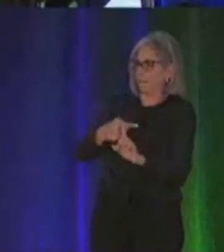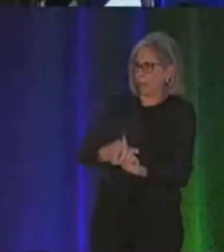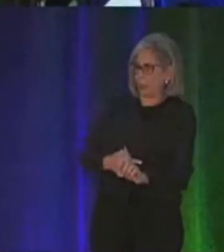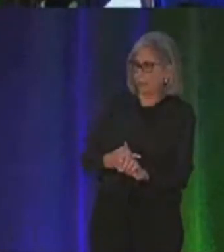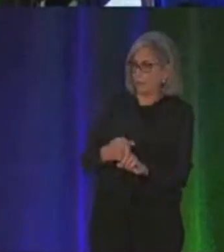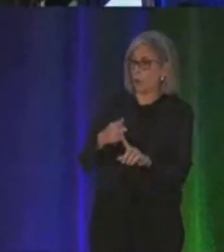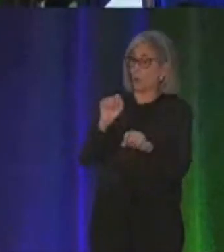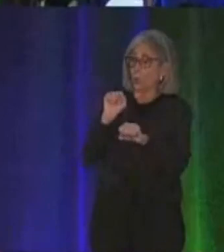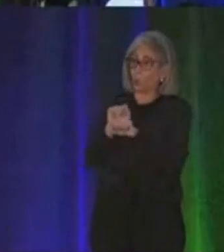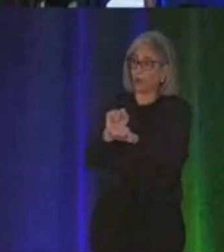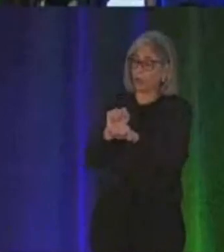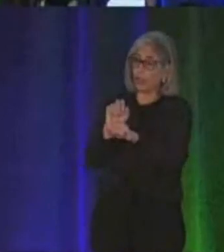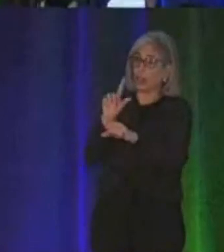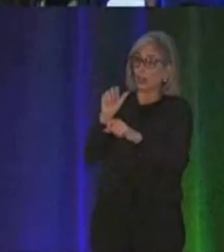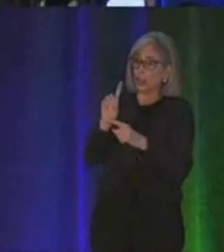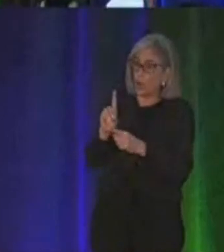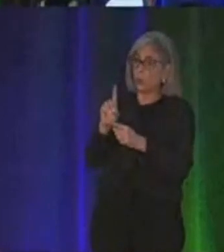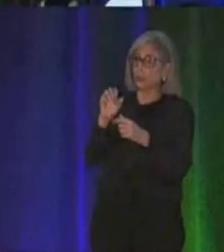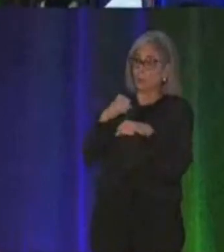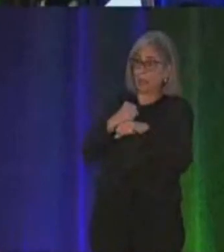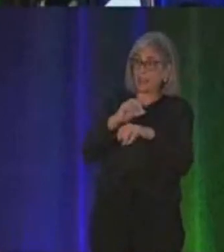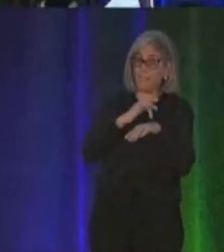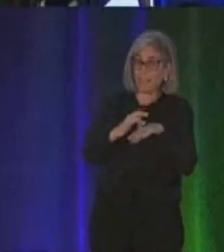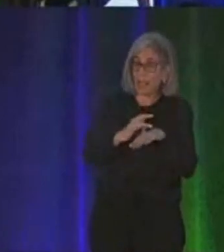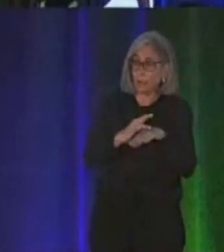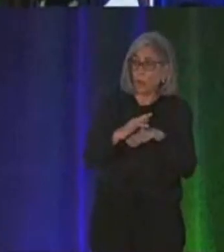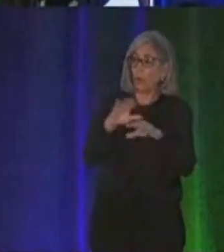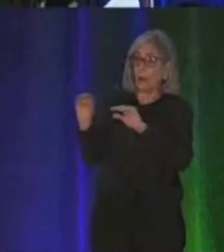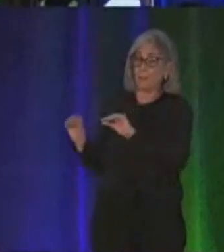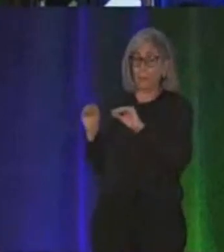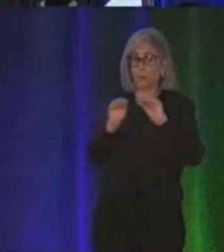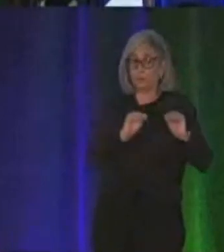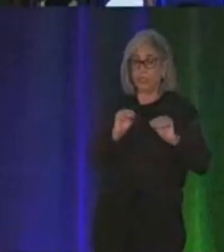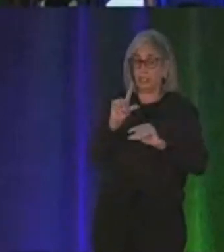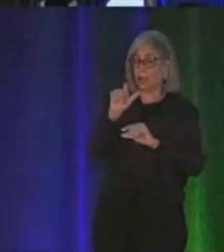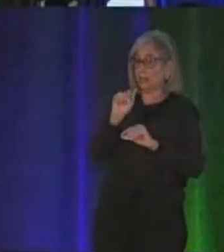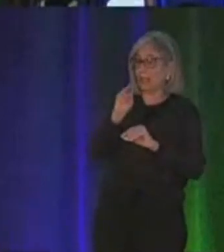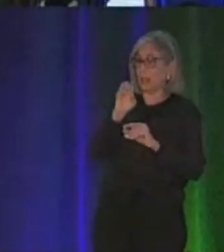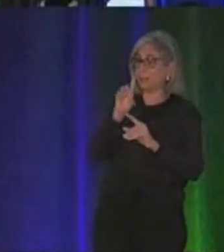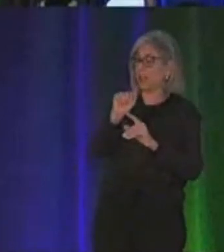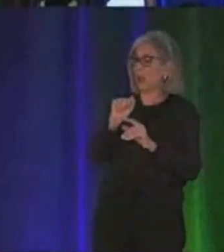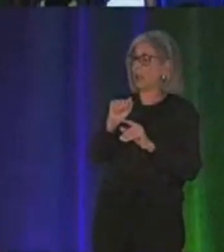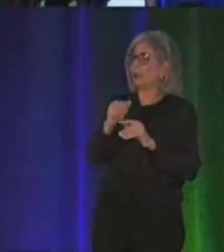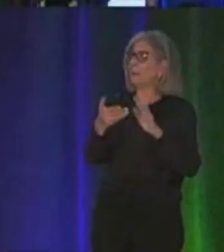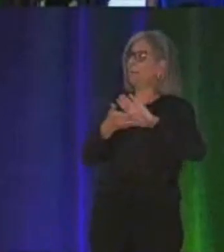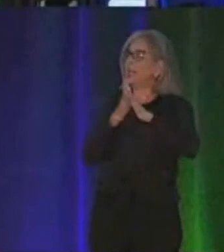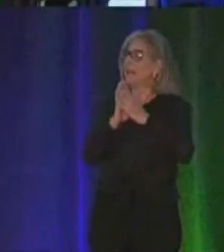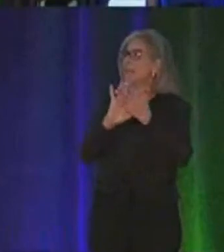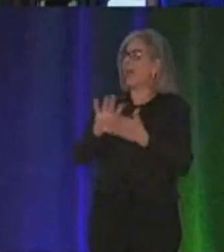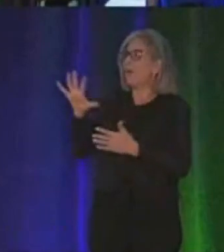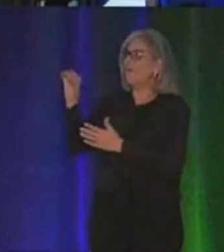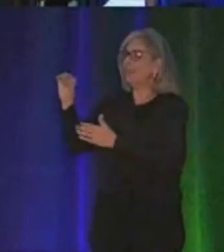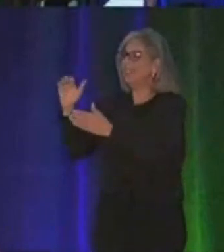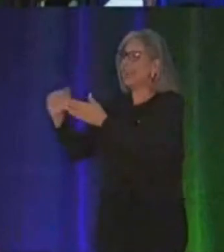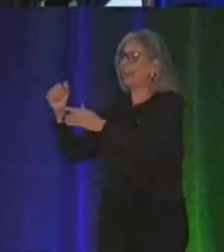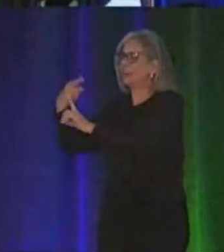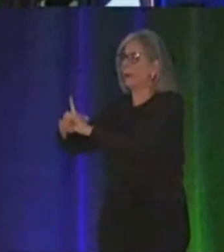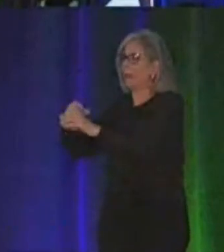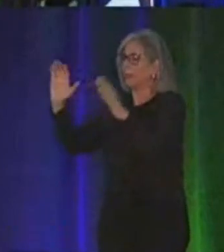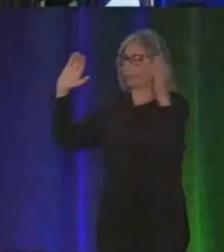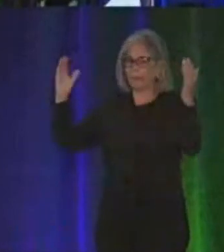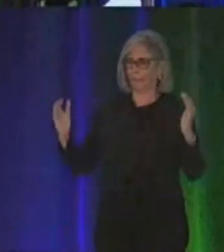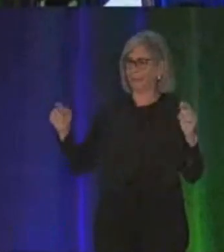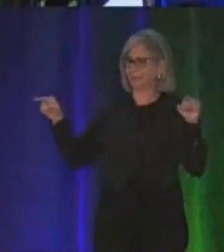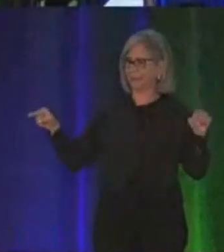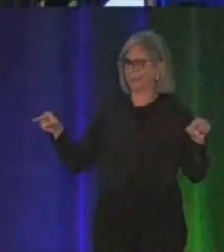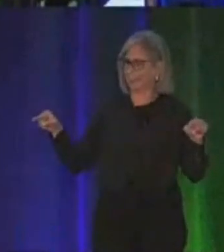make sure it's highly available, all kinds of things. We moved it to Lambda functions and it dropped down to $50 a month. So from $3,000 to $50, like